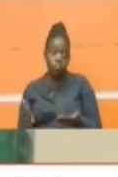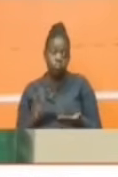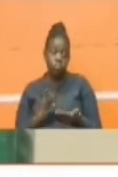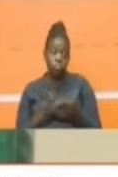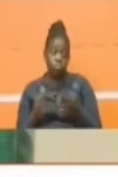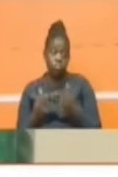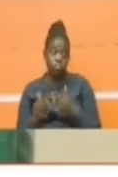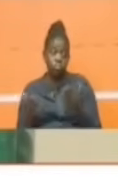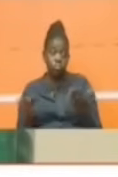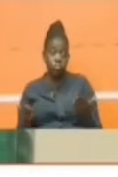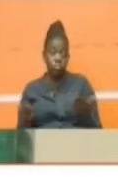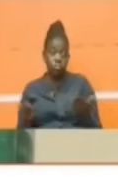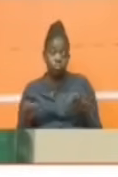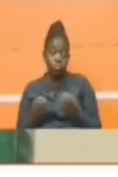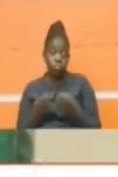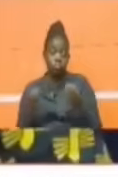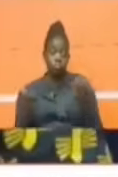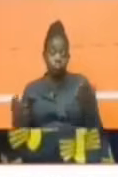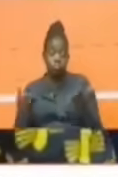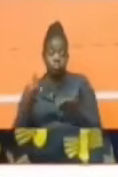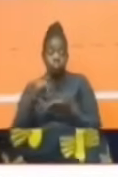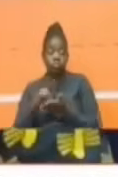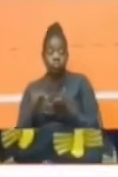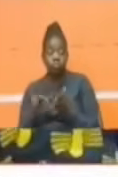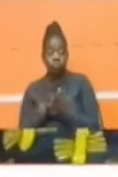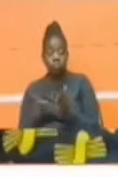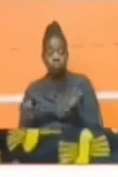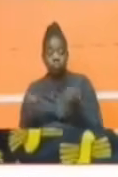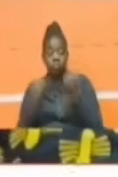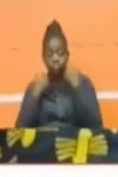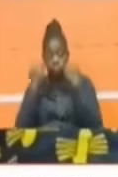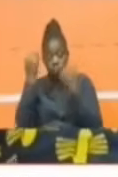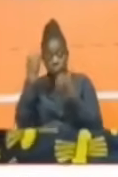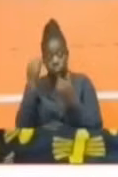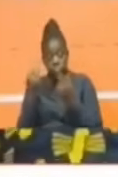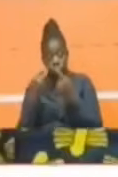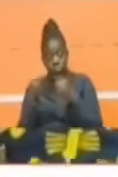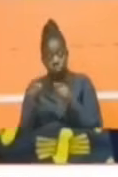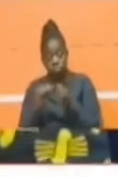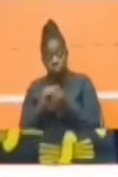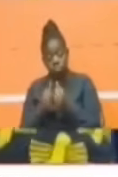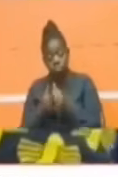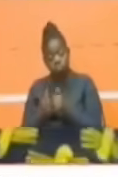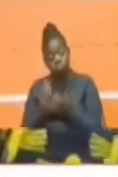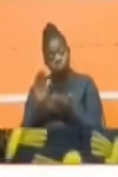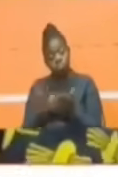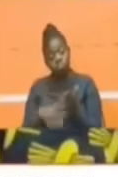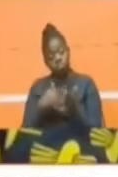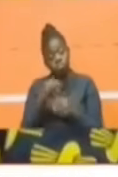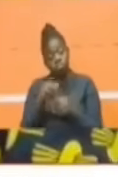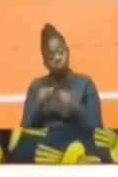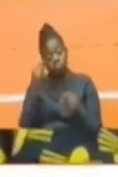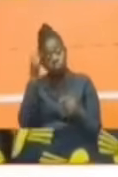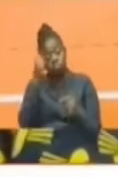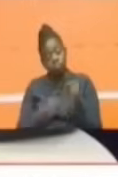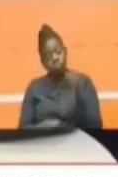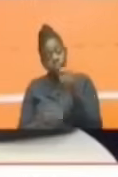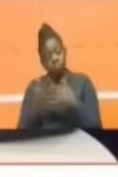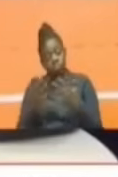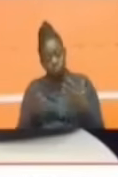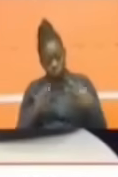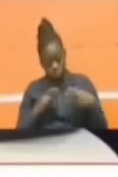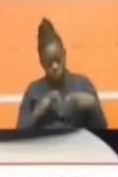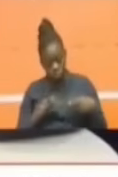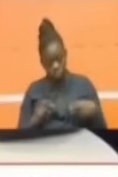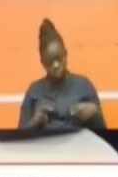with us on a number of projects. Omulamuzi Bamugemereire atongoza empaka z'okuyimba ku bajulizi ba Uganda ngo